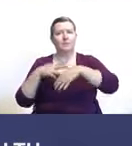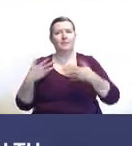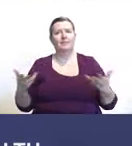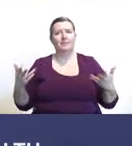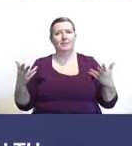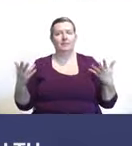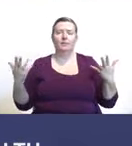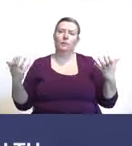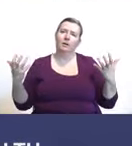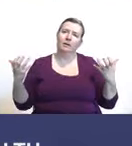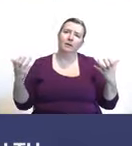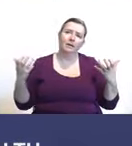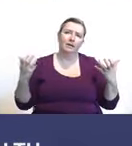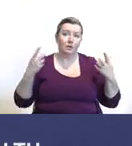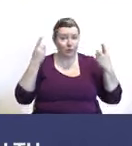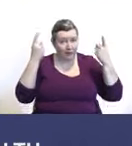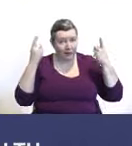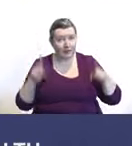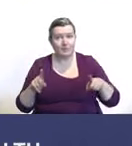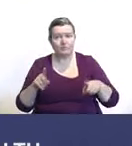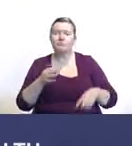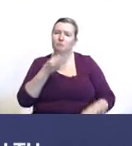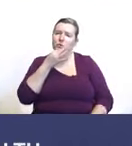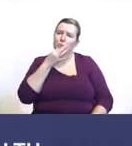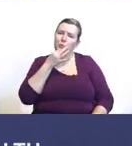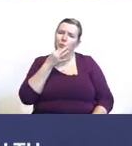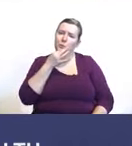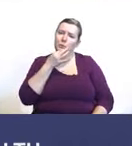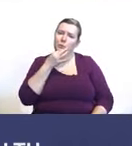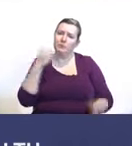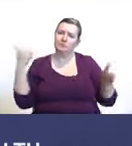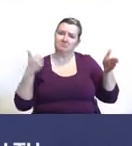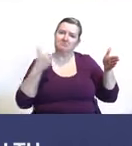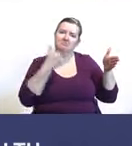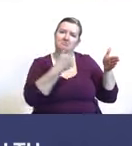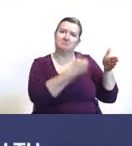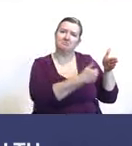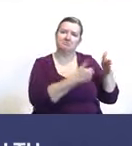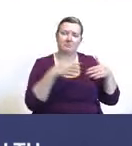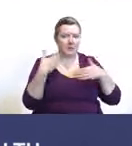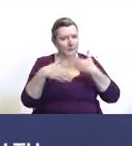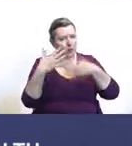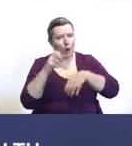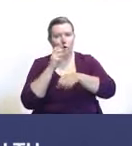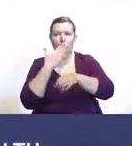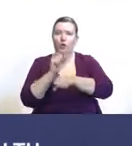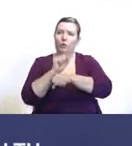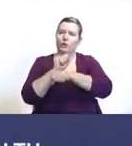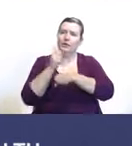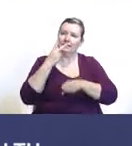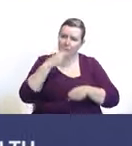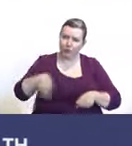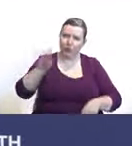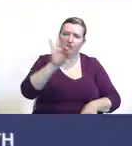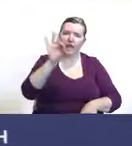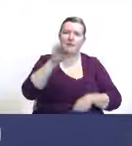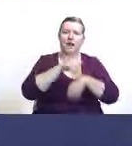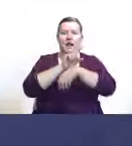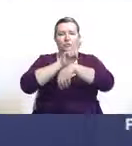will come sooner and more fulsome. Keep up the great work. We'll see you again a week from Friday at 1 o'clock. God bless.